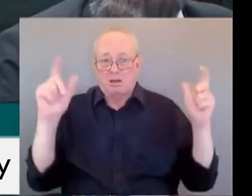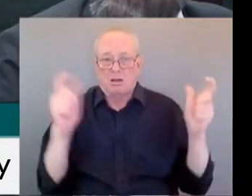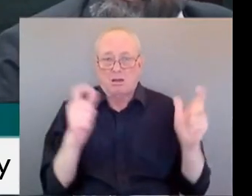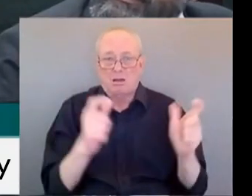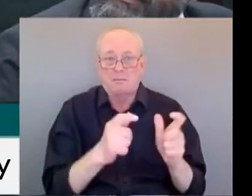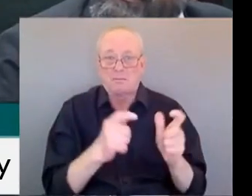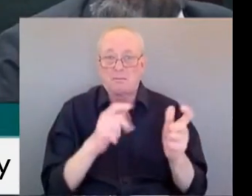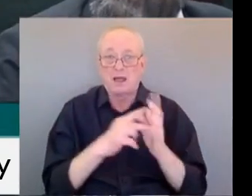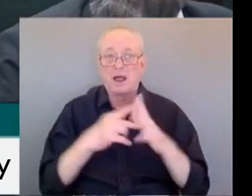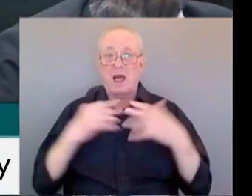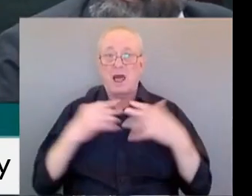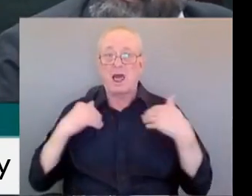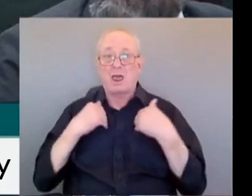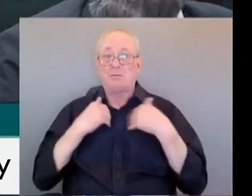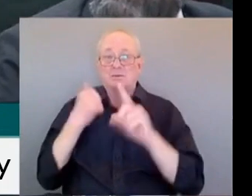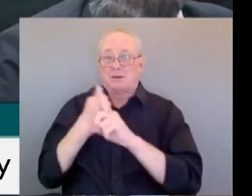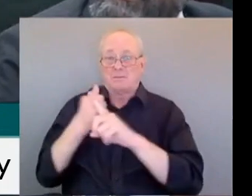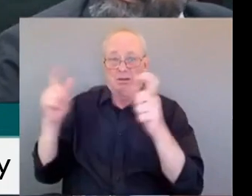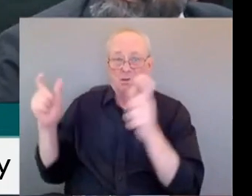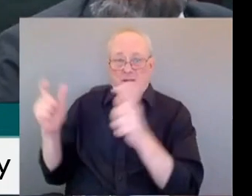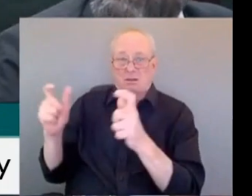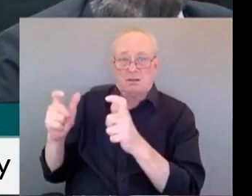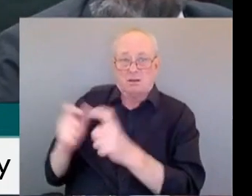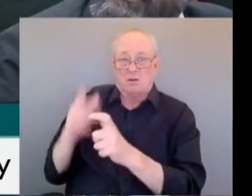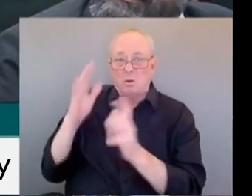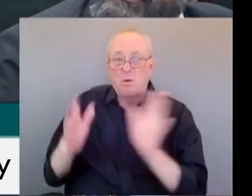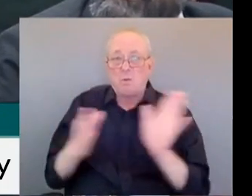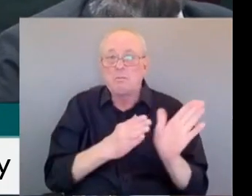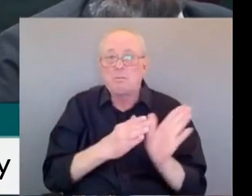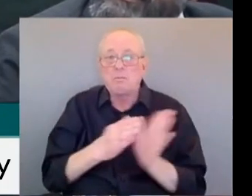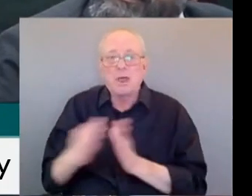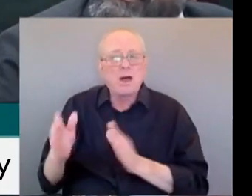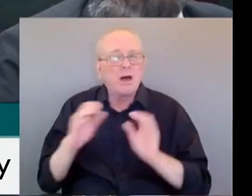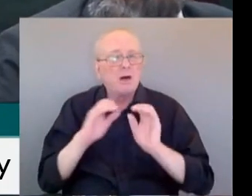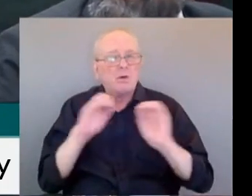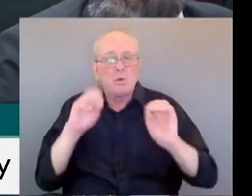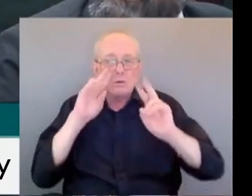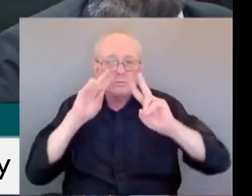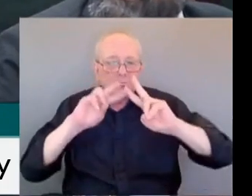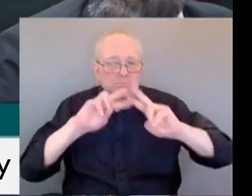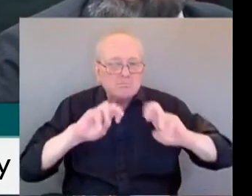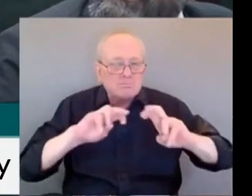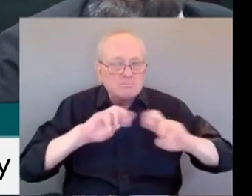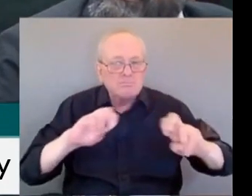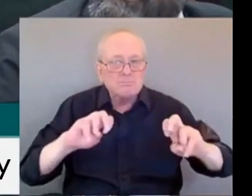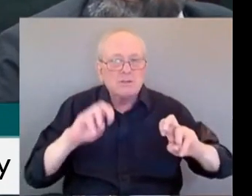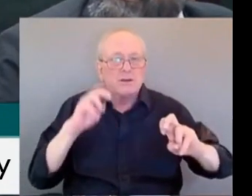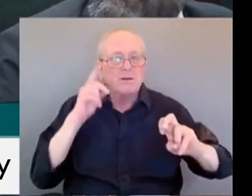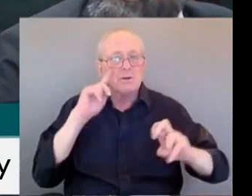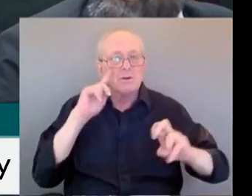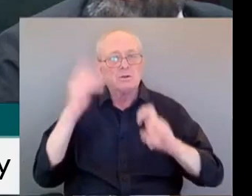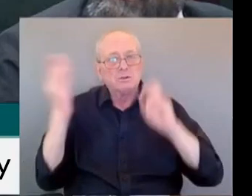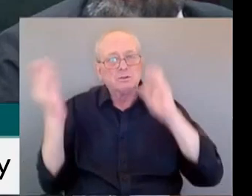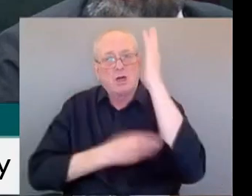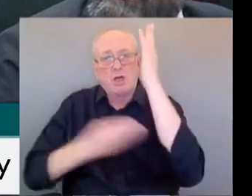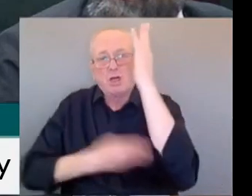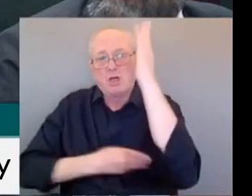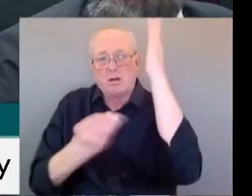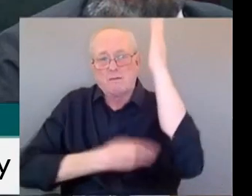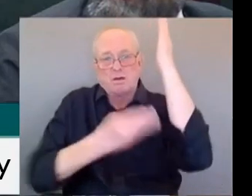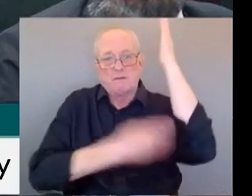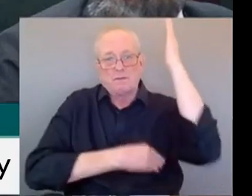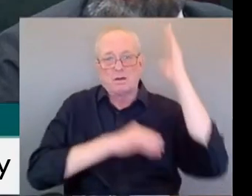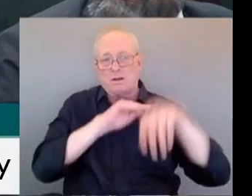no analysis of the implications of timber harvest on caribou survival or recovery, why has the minister given up on